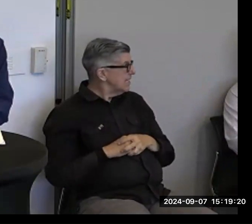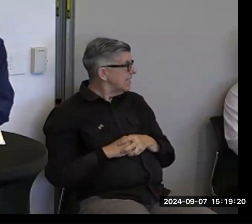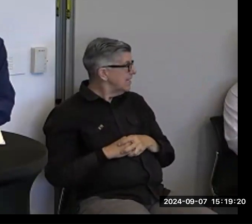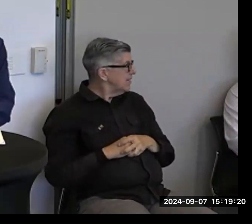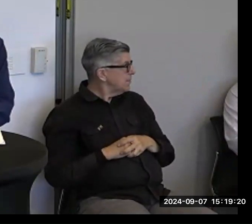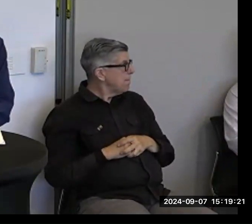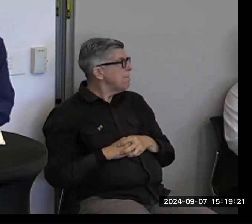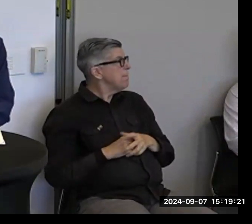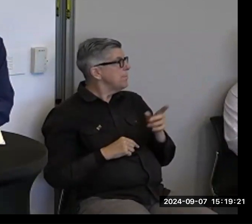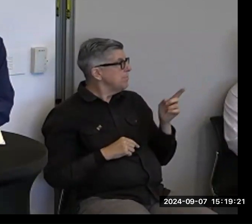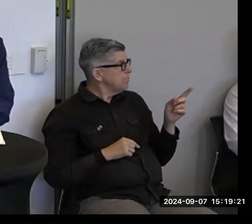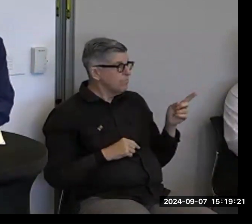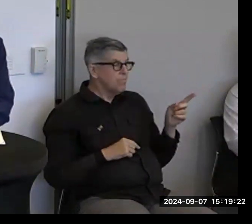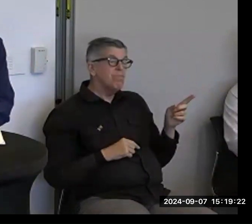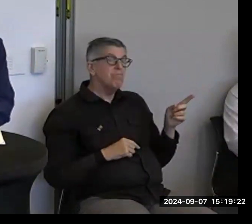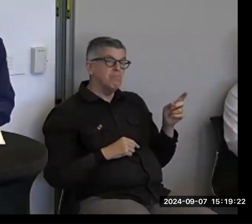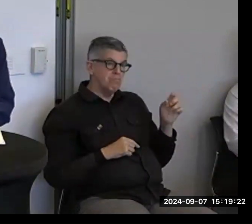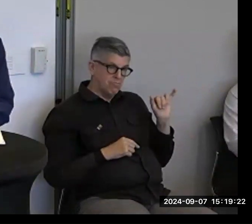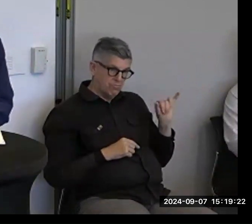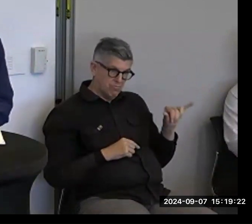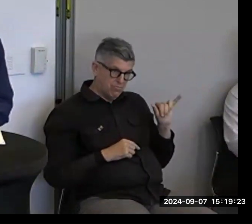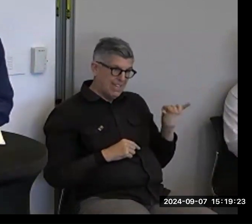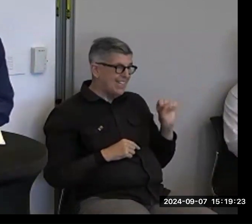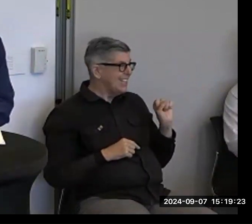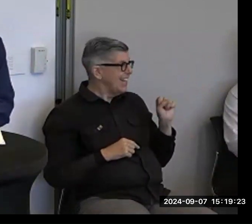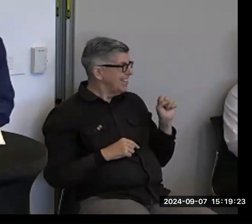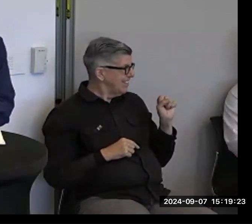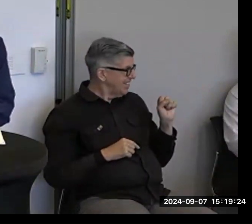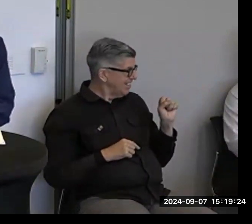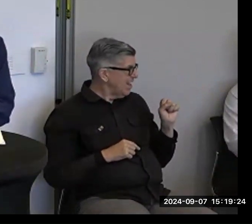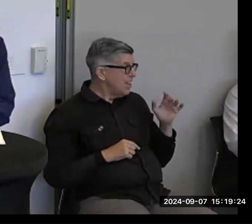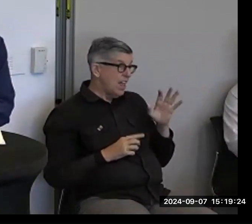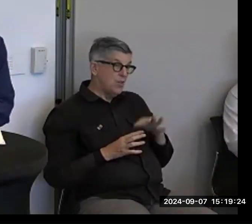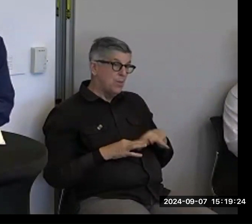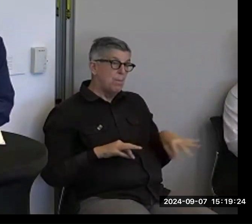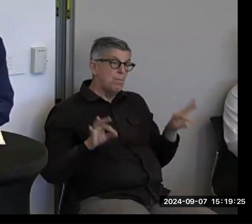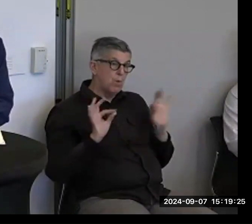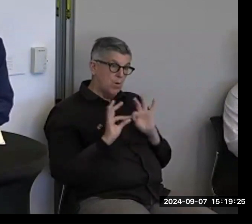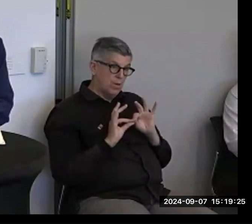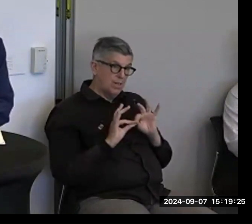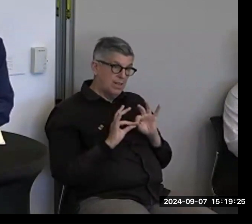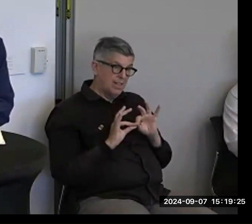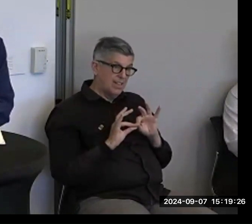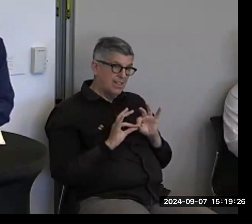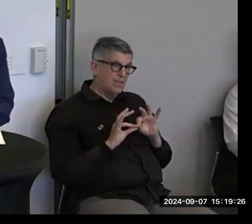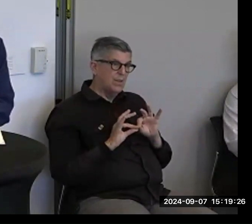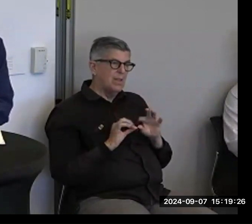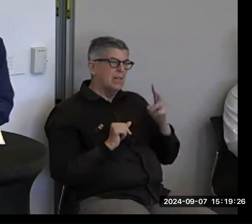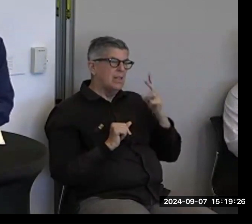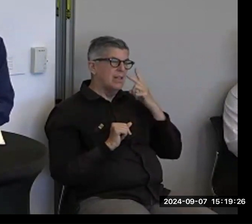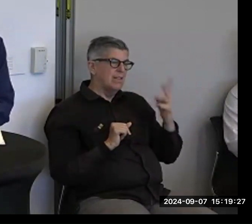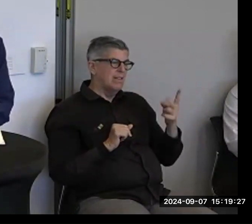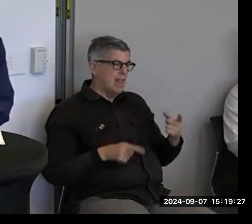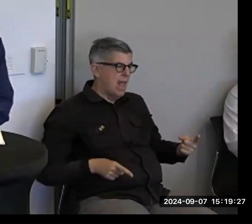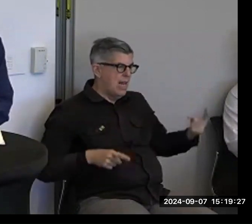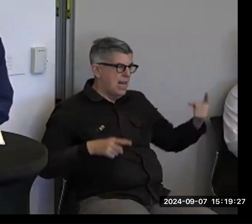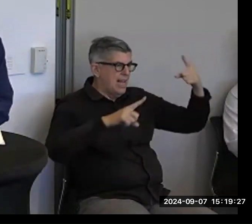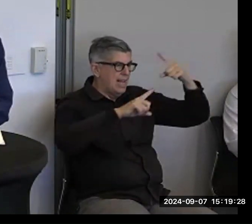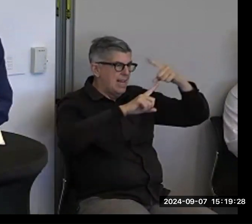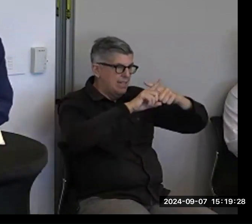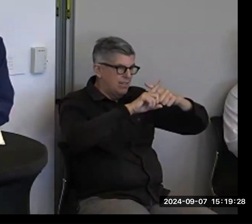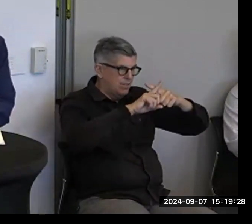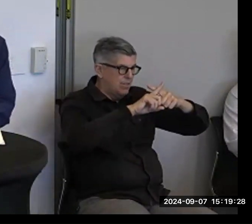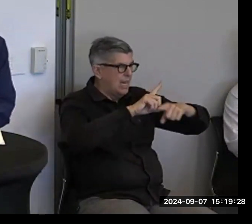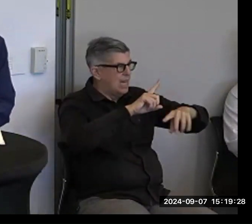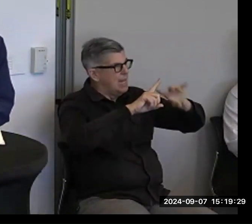Okay, from northwest to southeast. This is important. You see that intersection at 7th